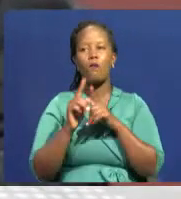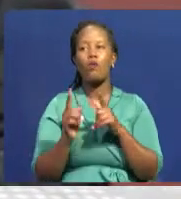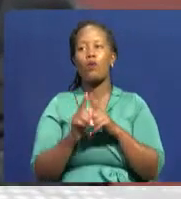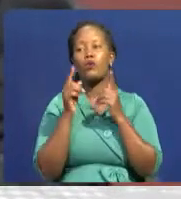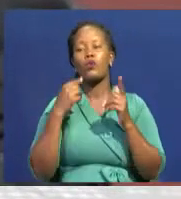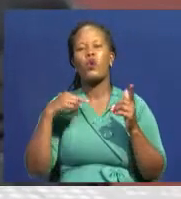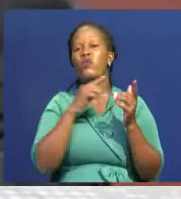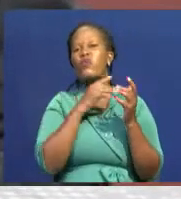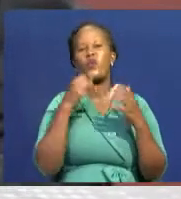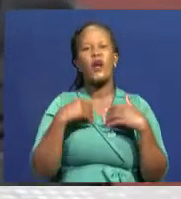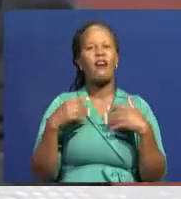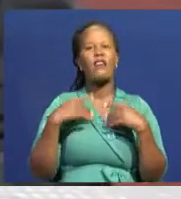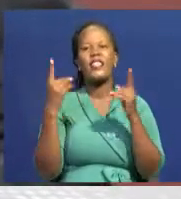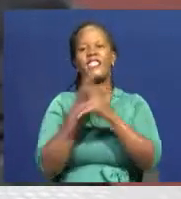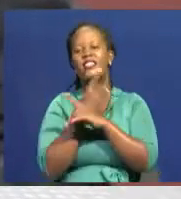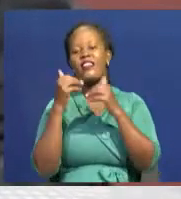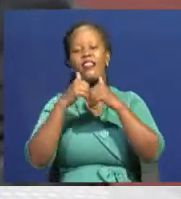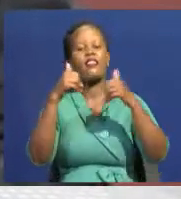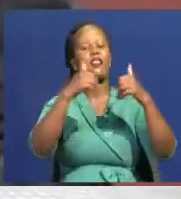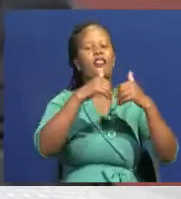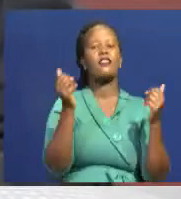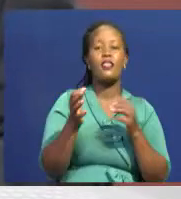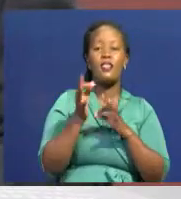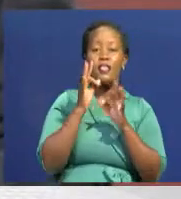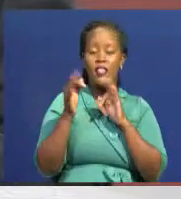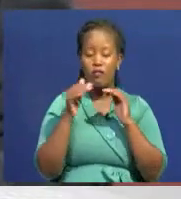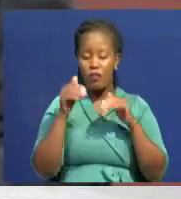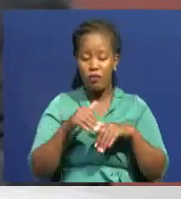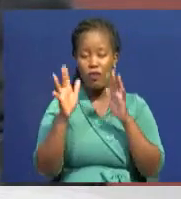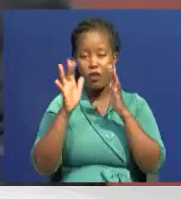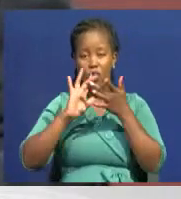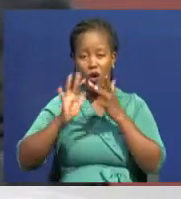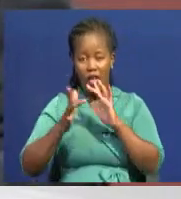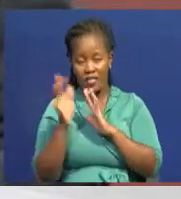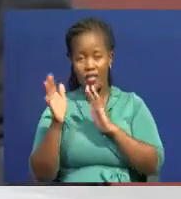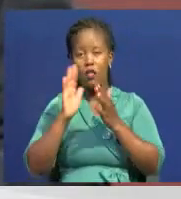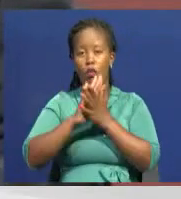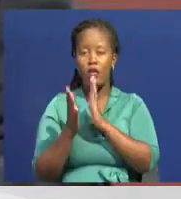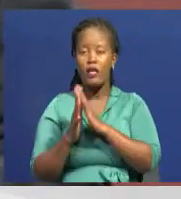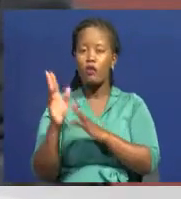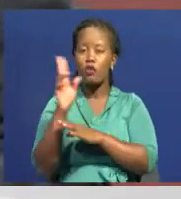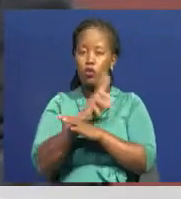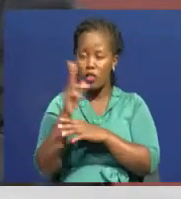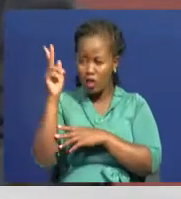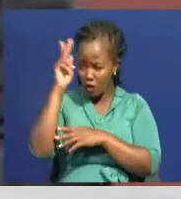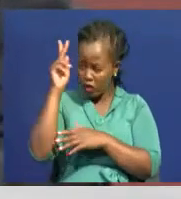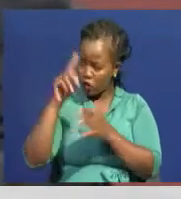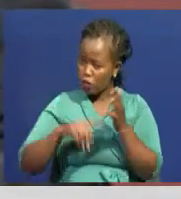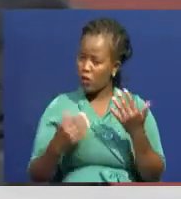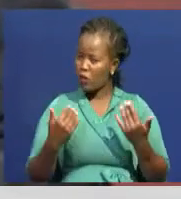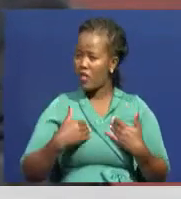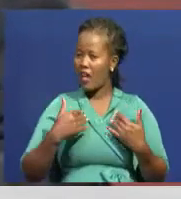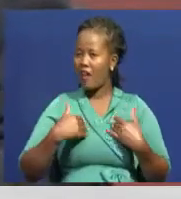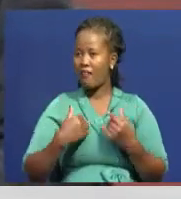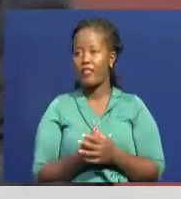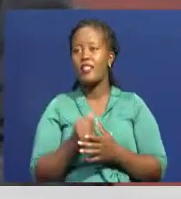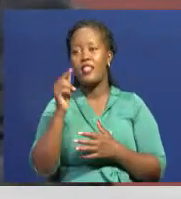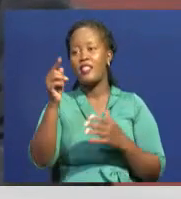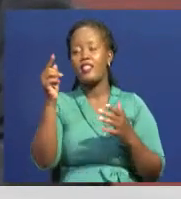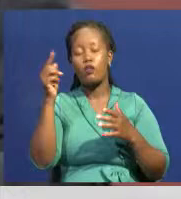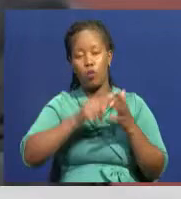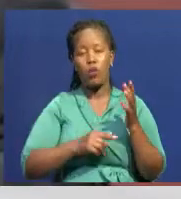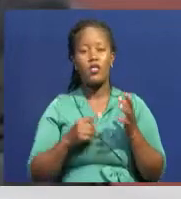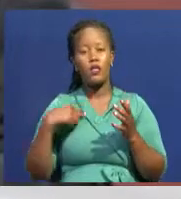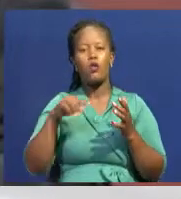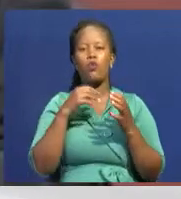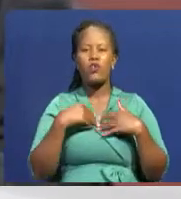there's a mismatch if you're going to go the online without actually domesticating that knowledge to what we have. And that's exactly what we've done.